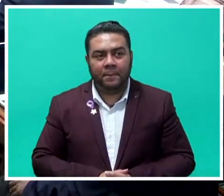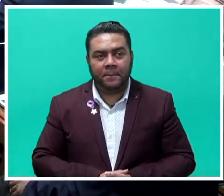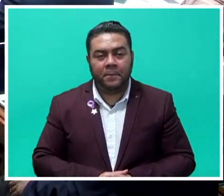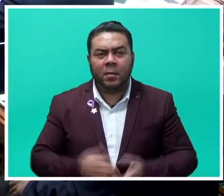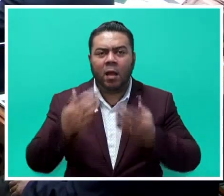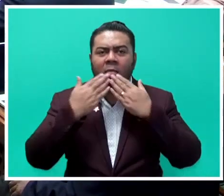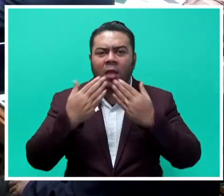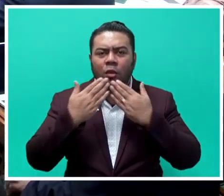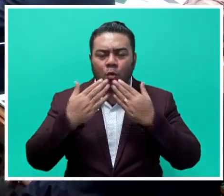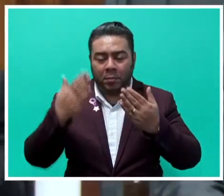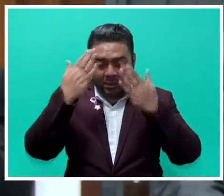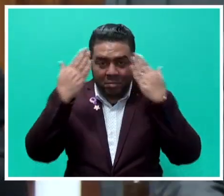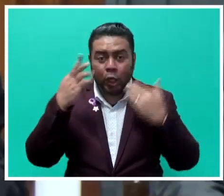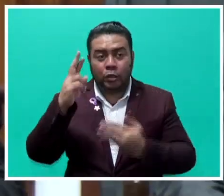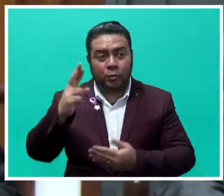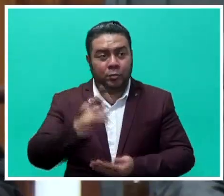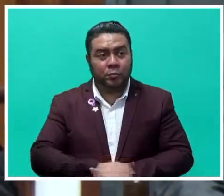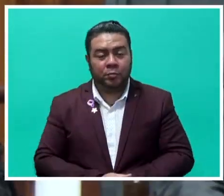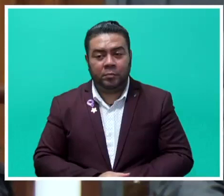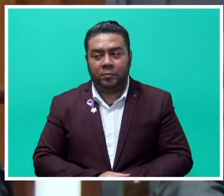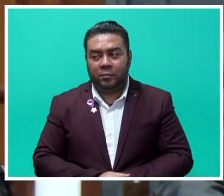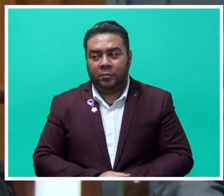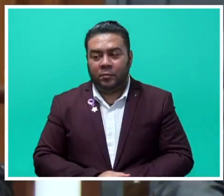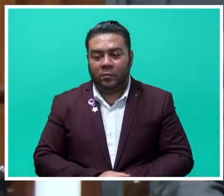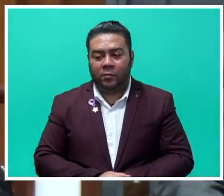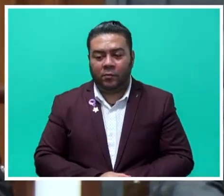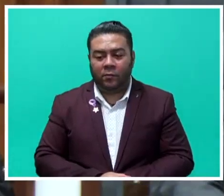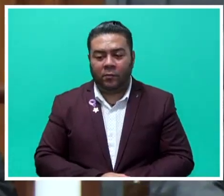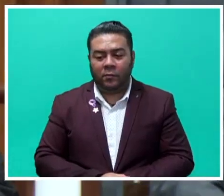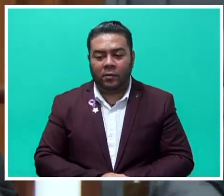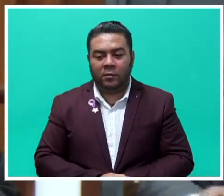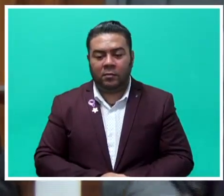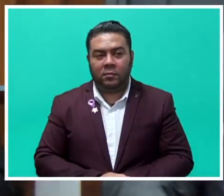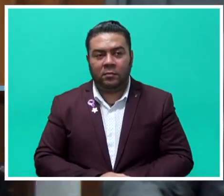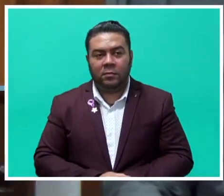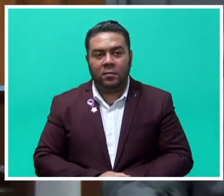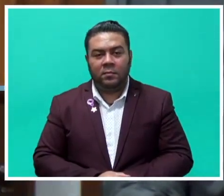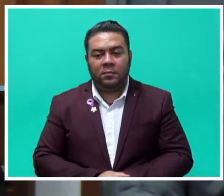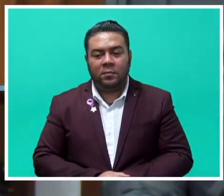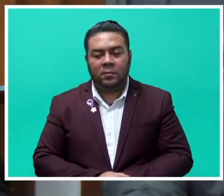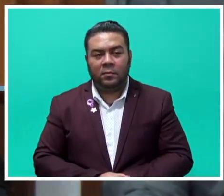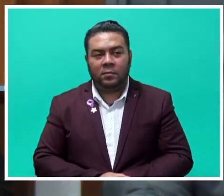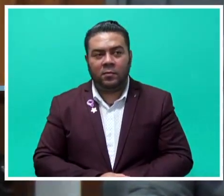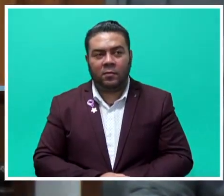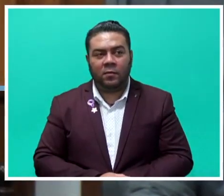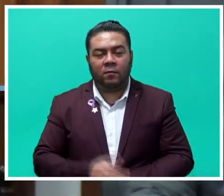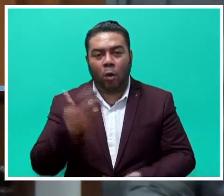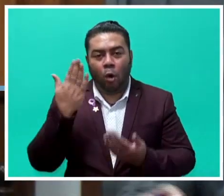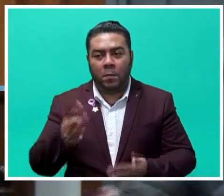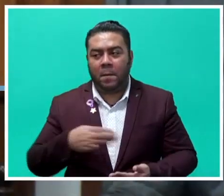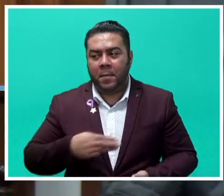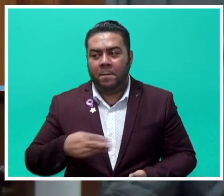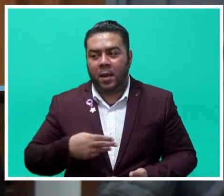Thank you, Mr. Speaker, sir. Mr. Speaker, sir, I rise to respond to the question posed by the honourable member before